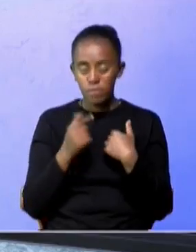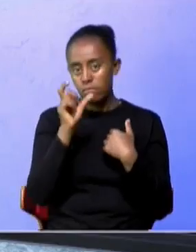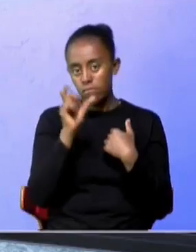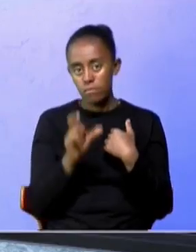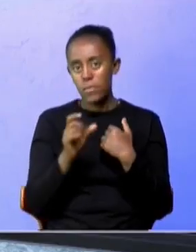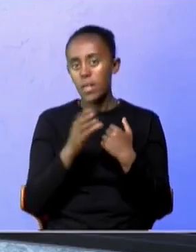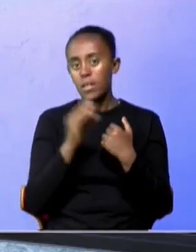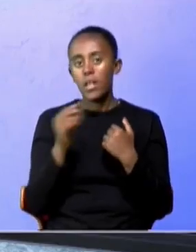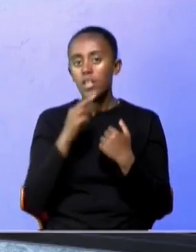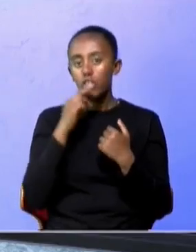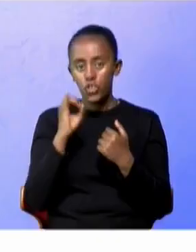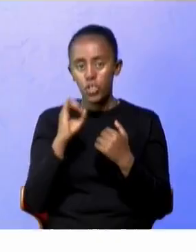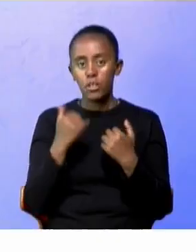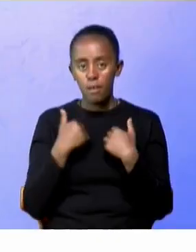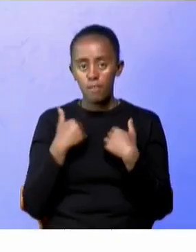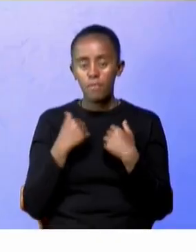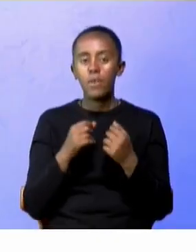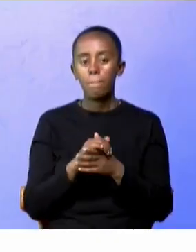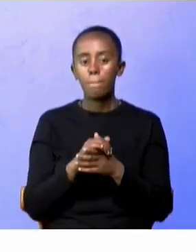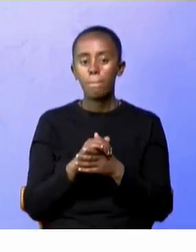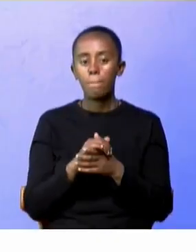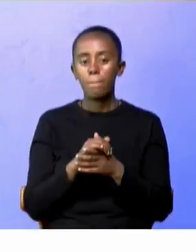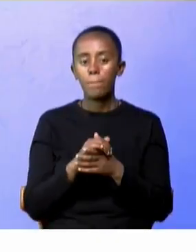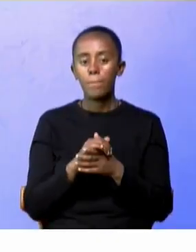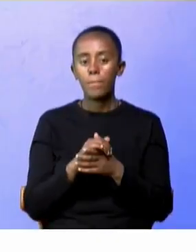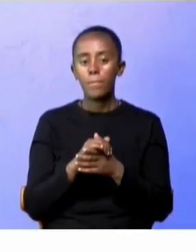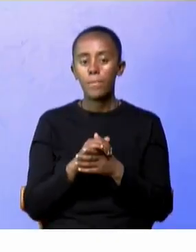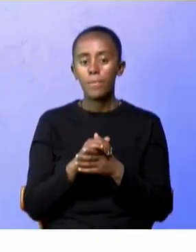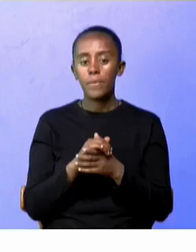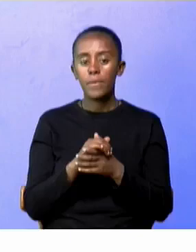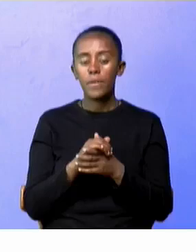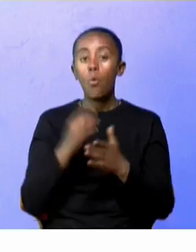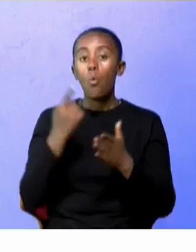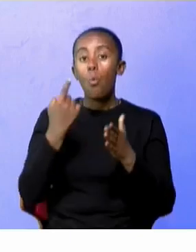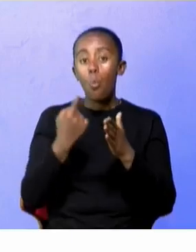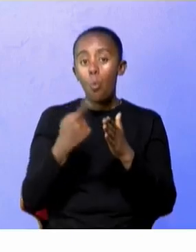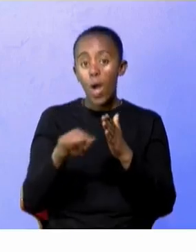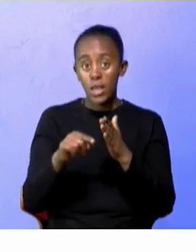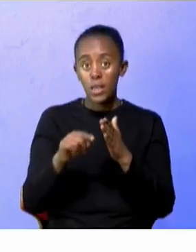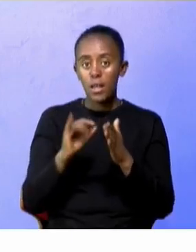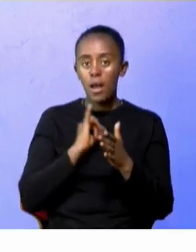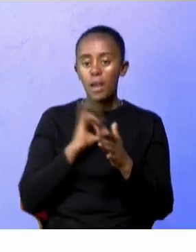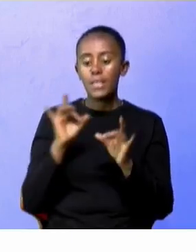gerund. Okay, another example. What I dislike